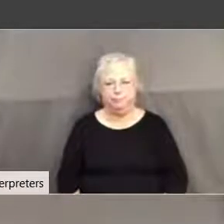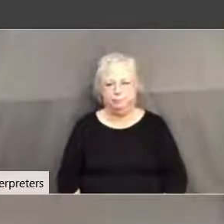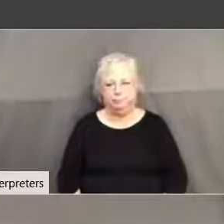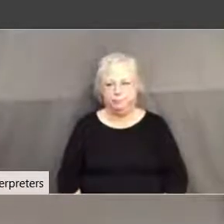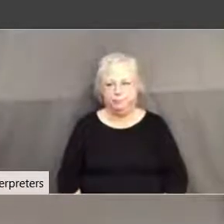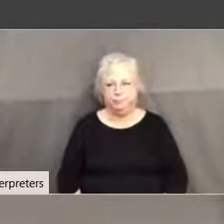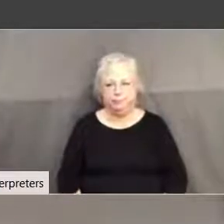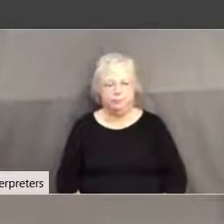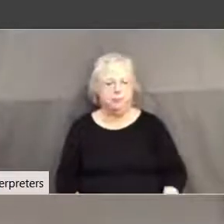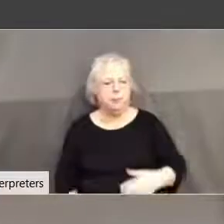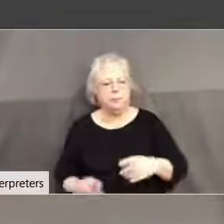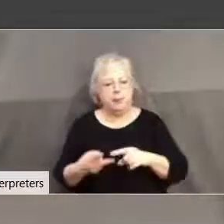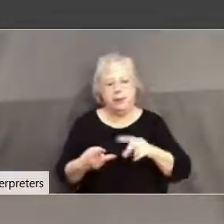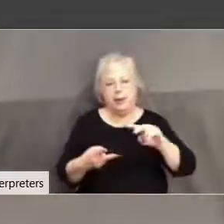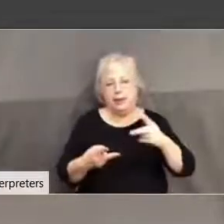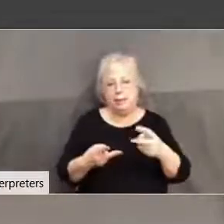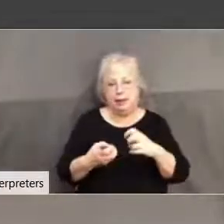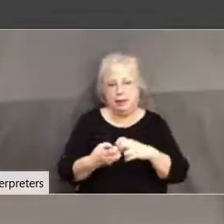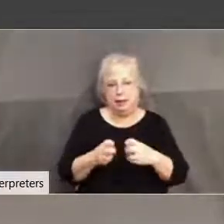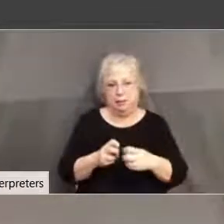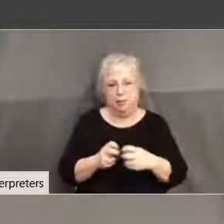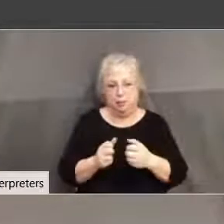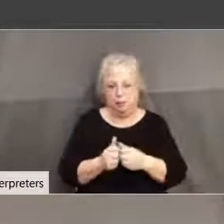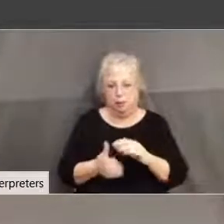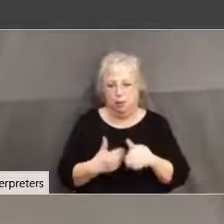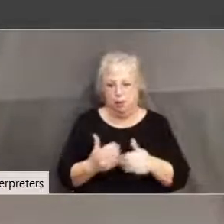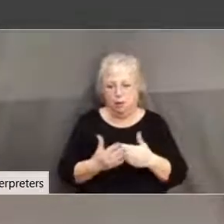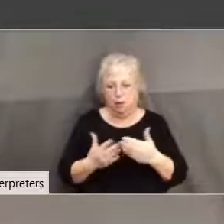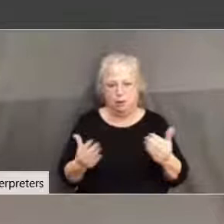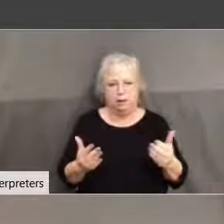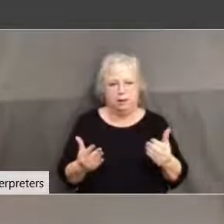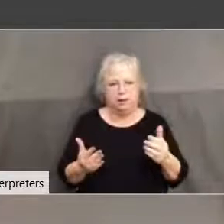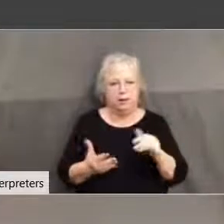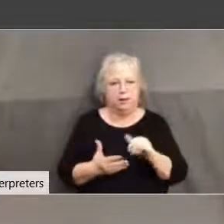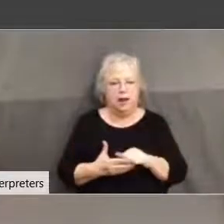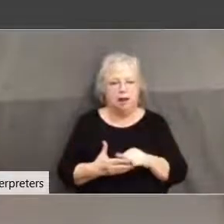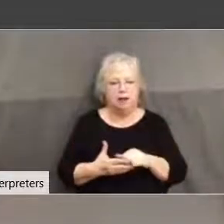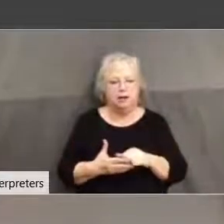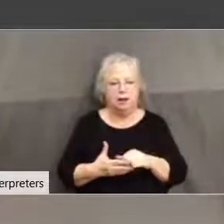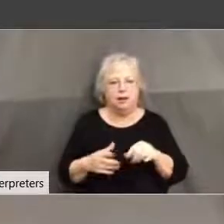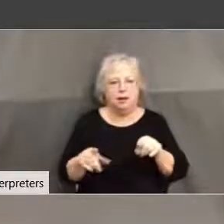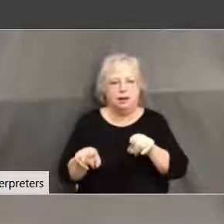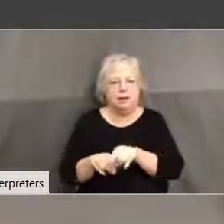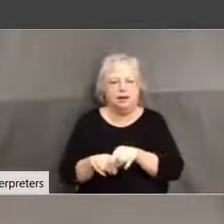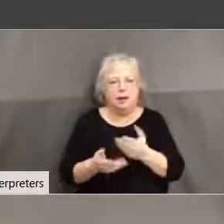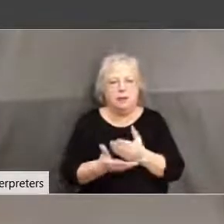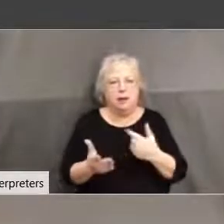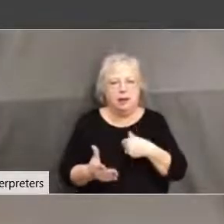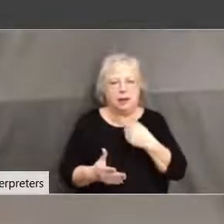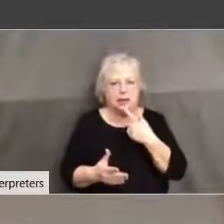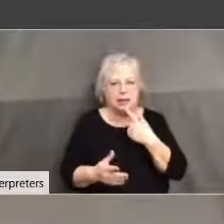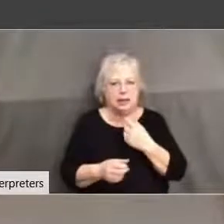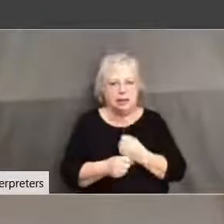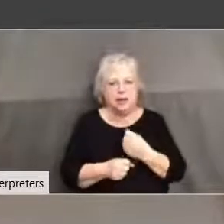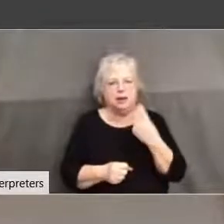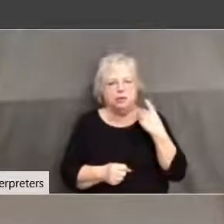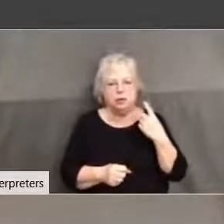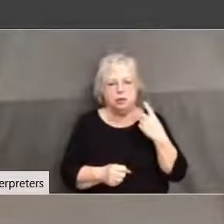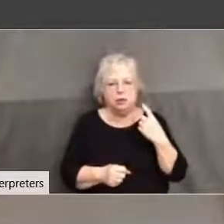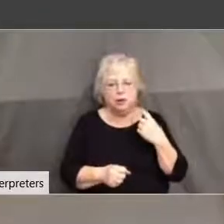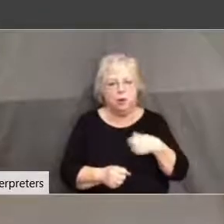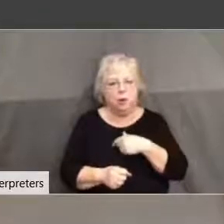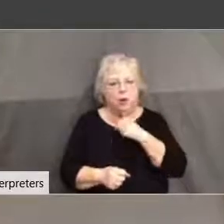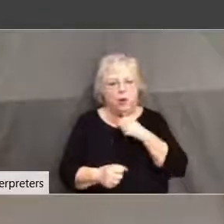My second problem with all this is that it's the same thing I said last year. We don't have, as